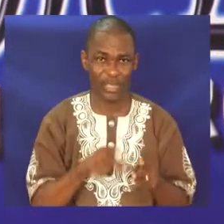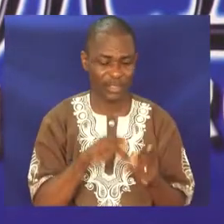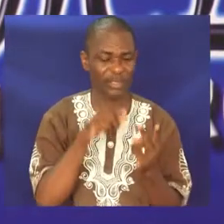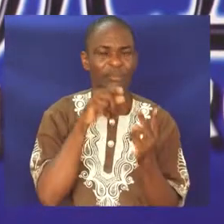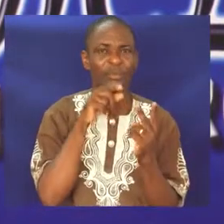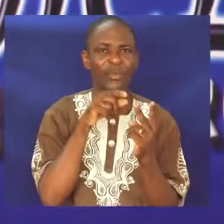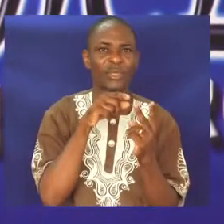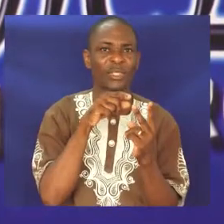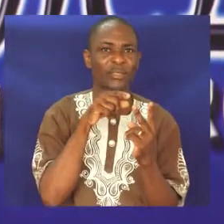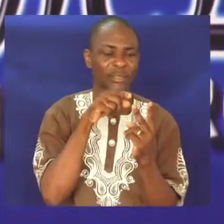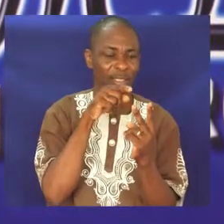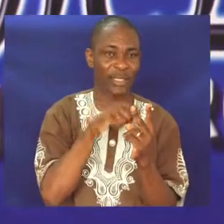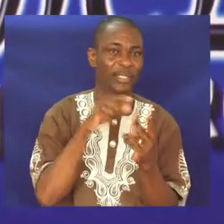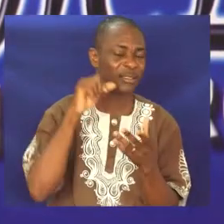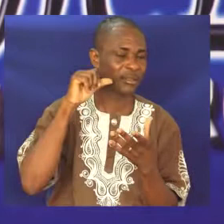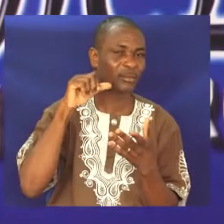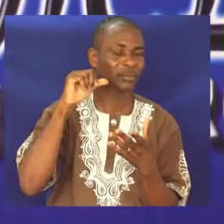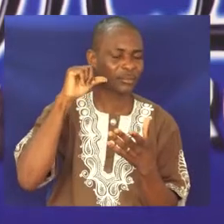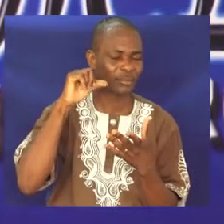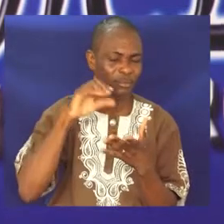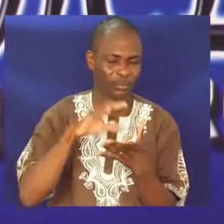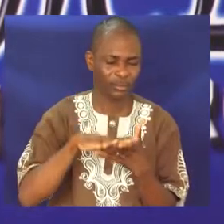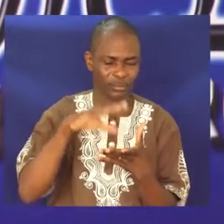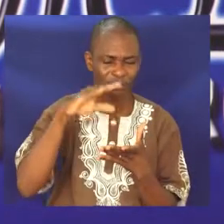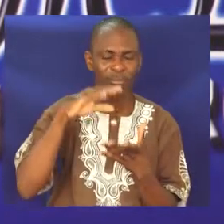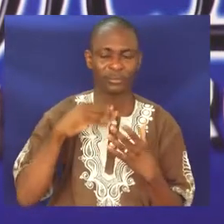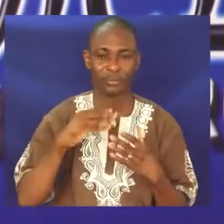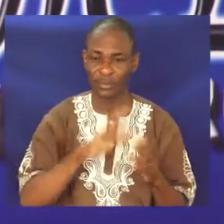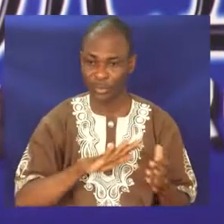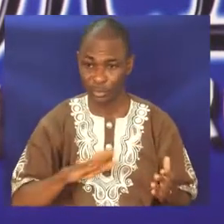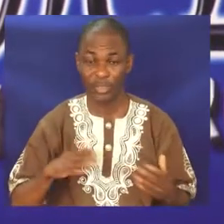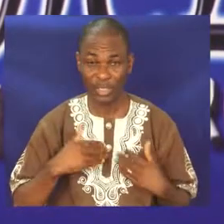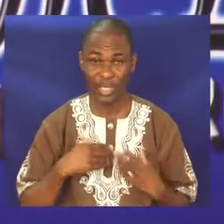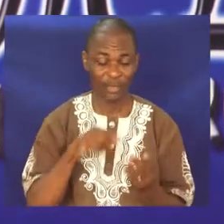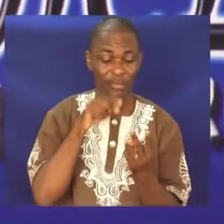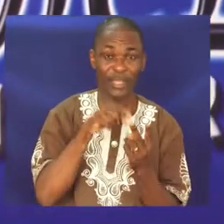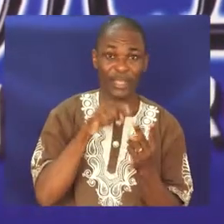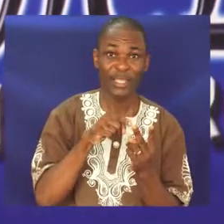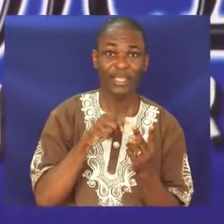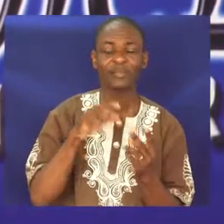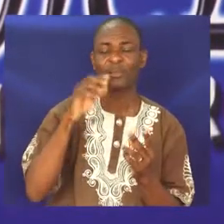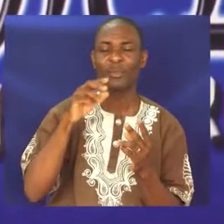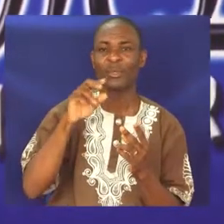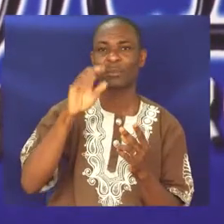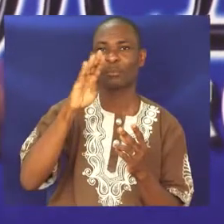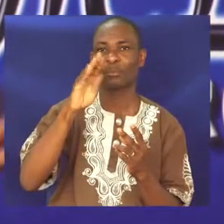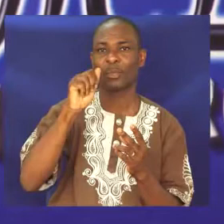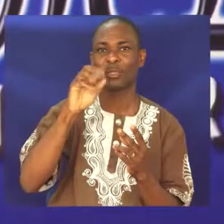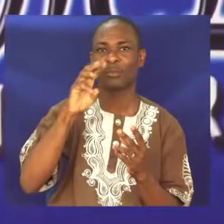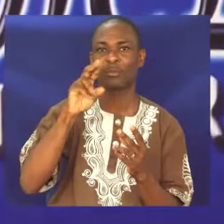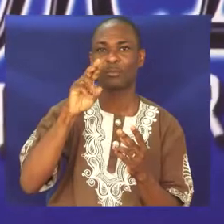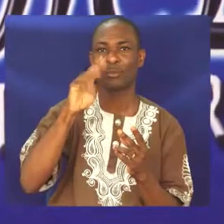won so a wudi party no akira wani abere wo ho a wo kontokwa ne ade no wo ye individual wo